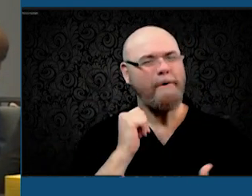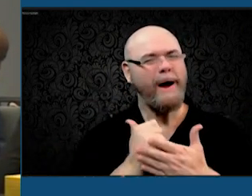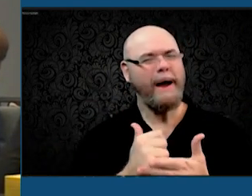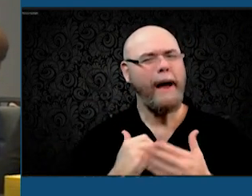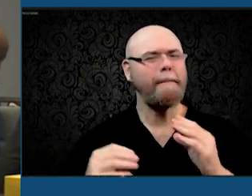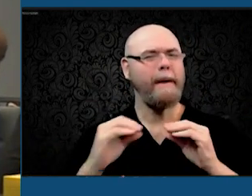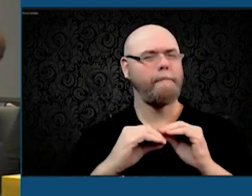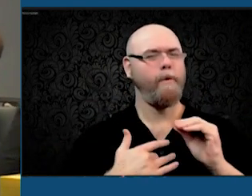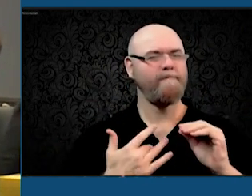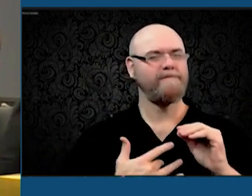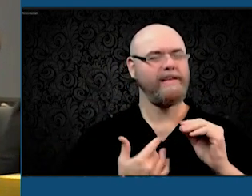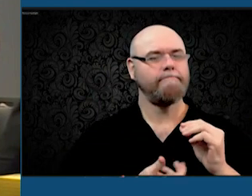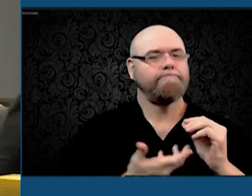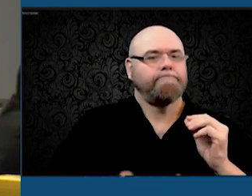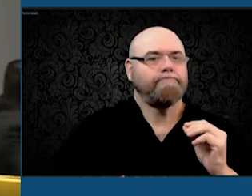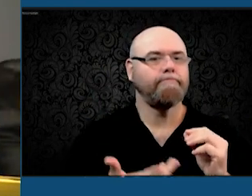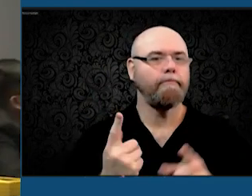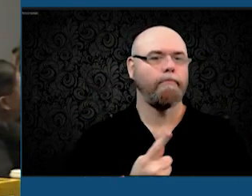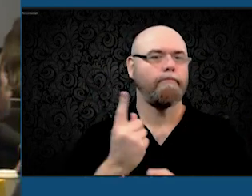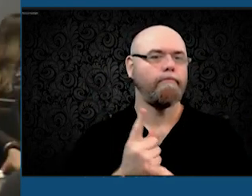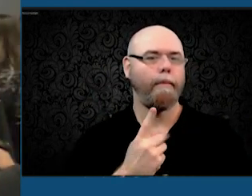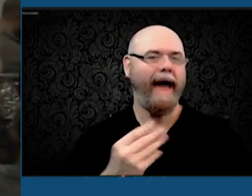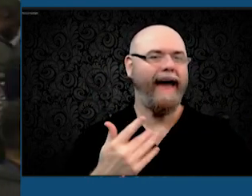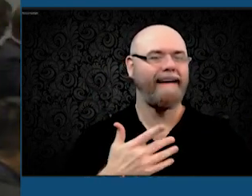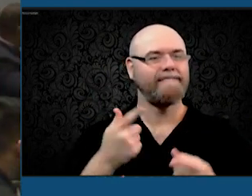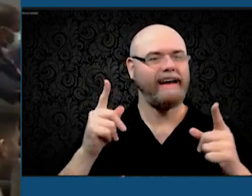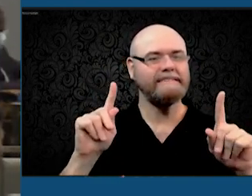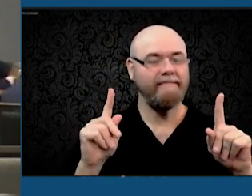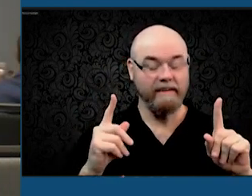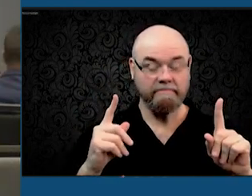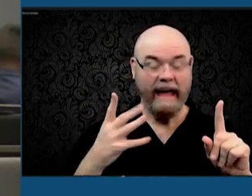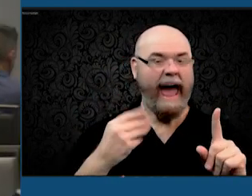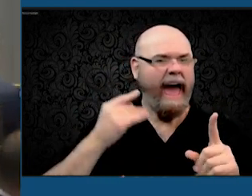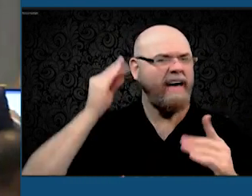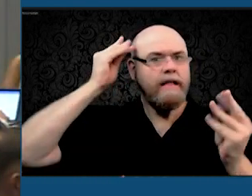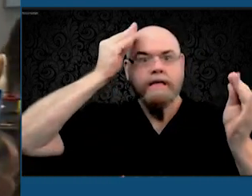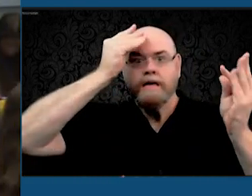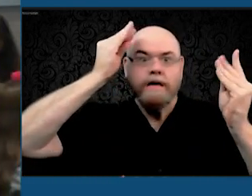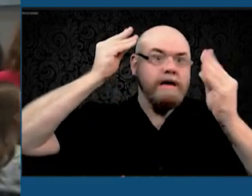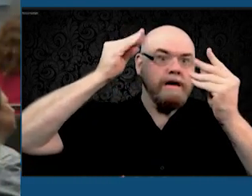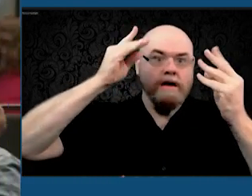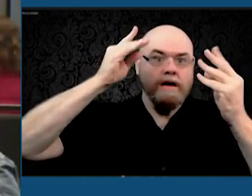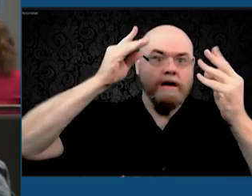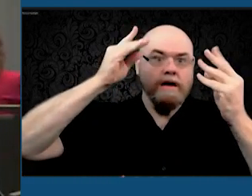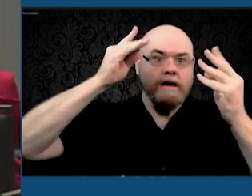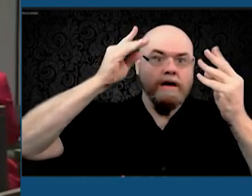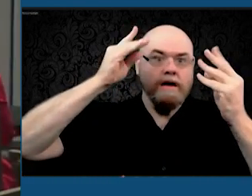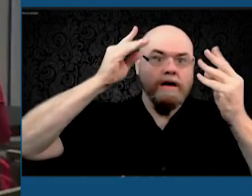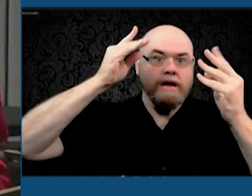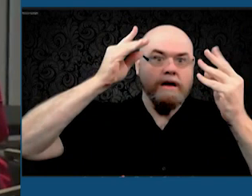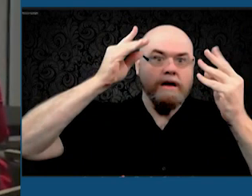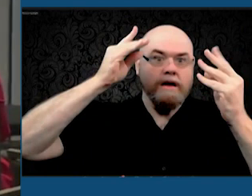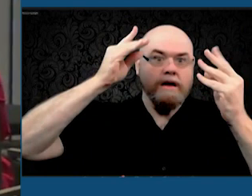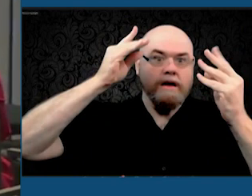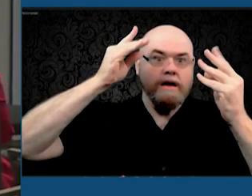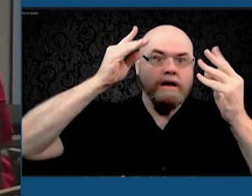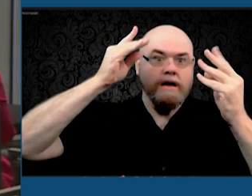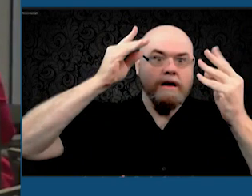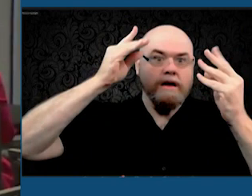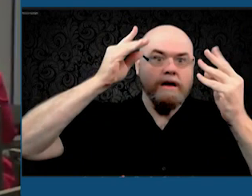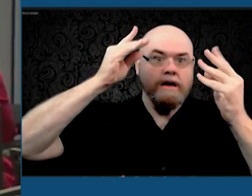effectively. You got to learn how to quiet the noise. The whole morning was about the idea that we're spending hours a day